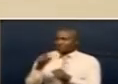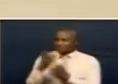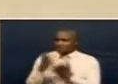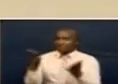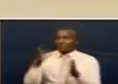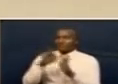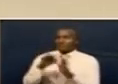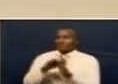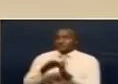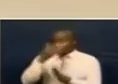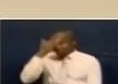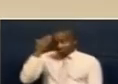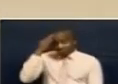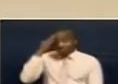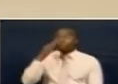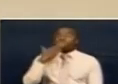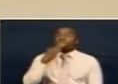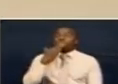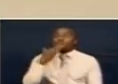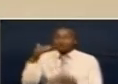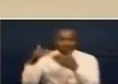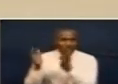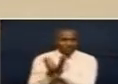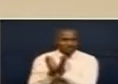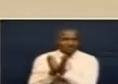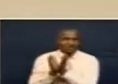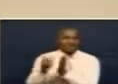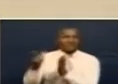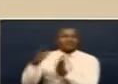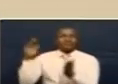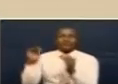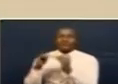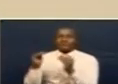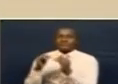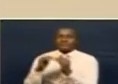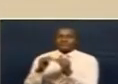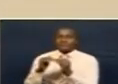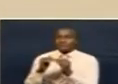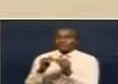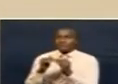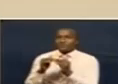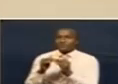3 point something million votes, because you know the Luhya community tends to be more democratic. You'll even find